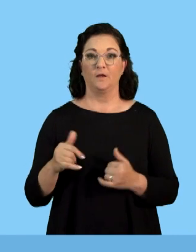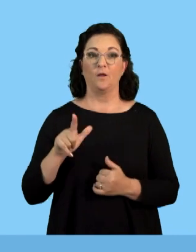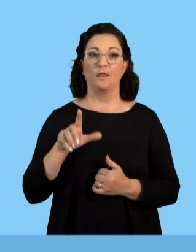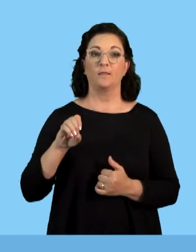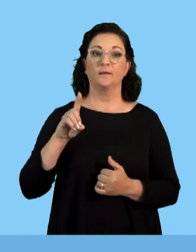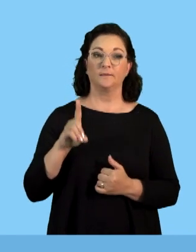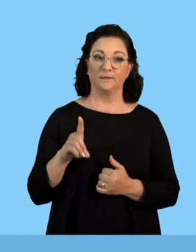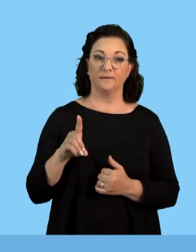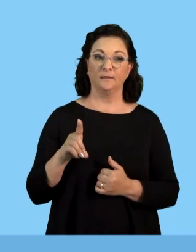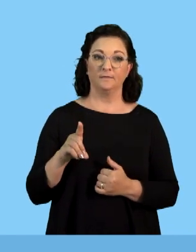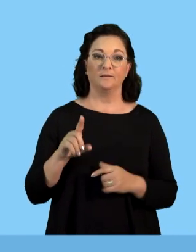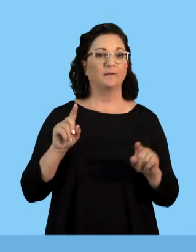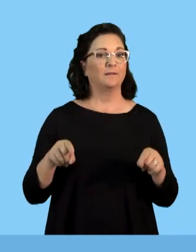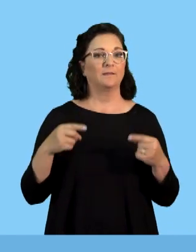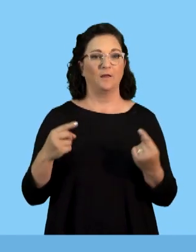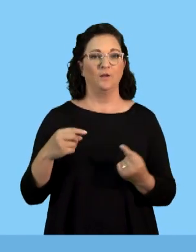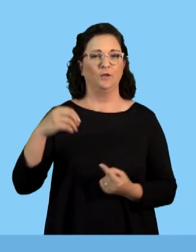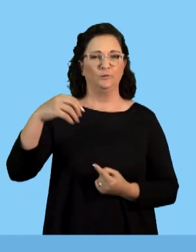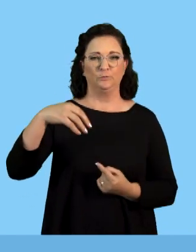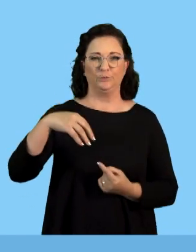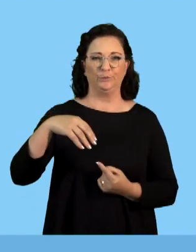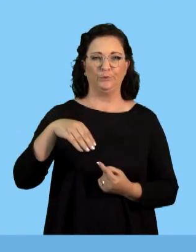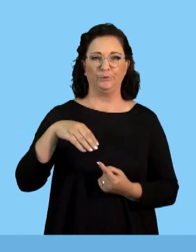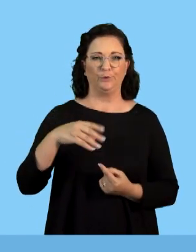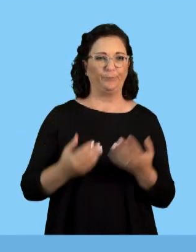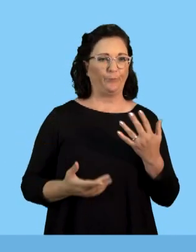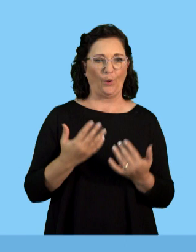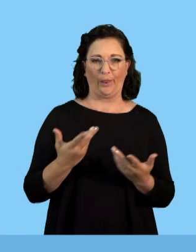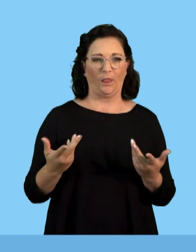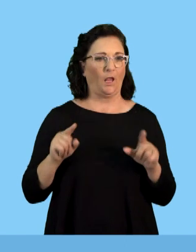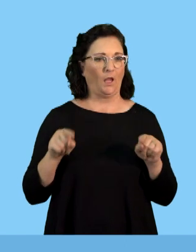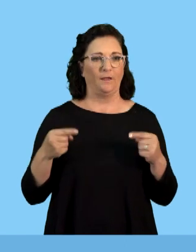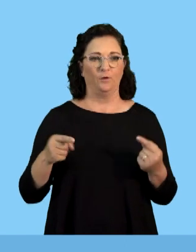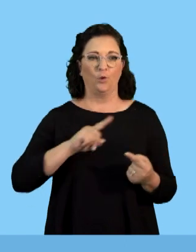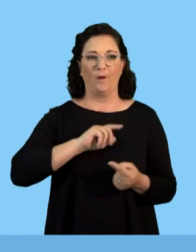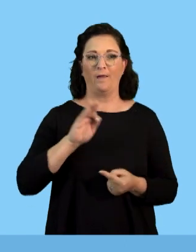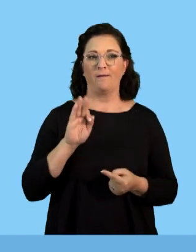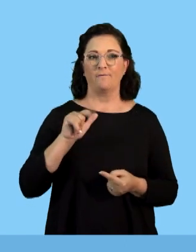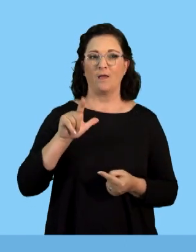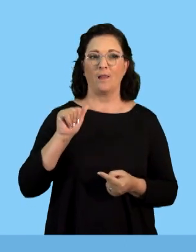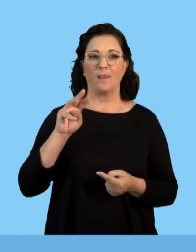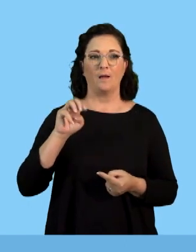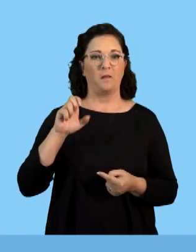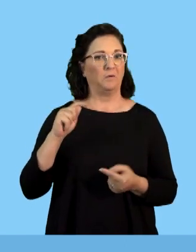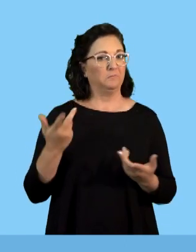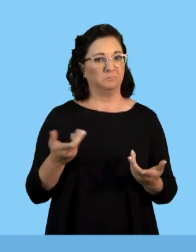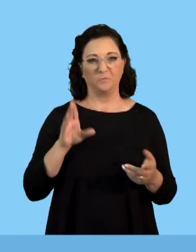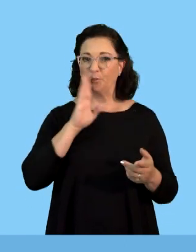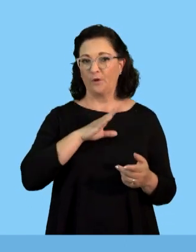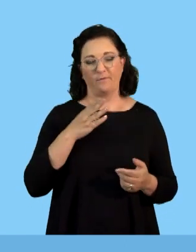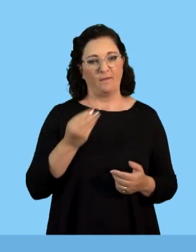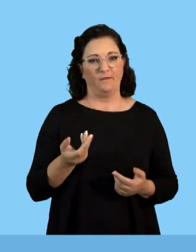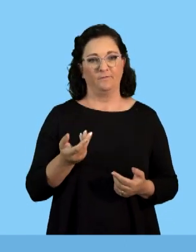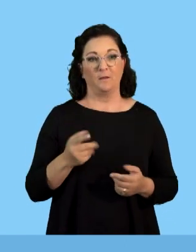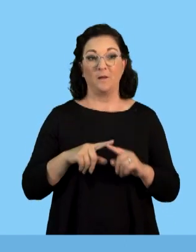are therefore, they cannot burn out as there is no filament to wear out, and they do not get as hot as